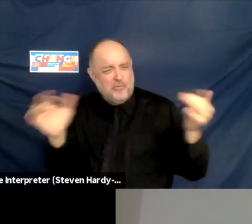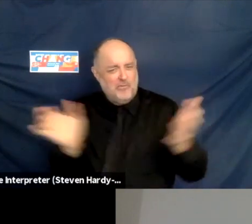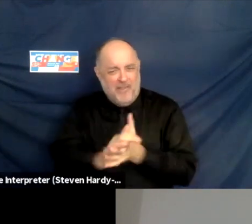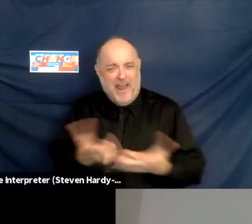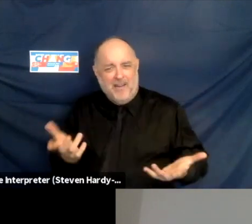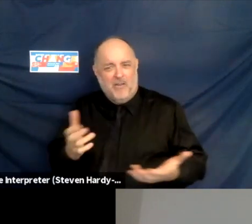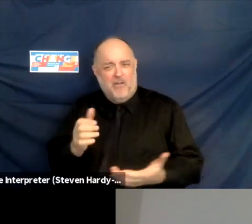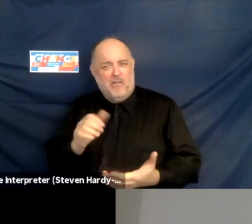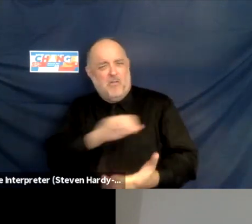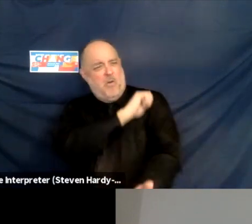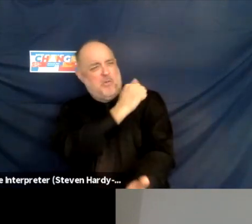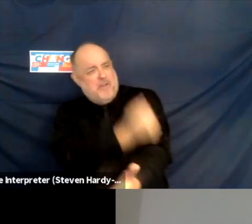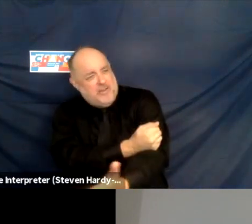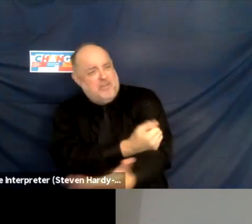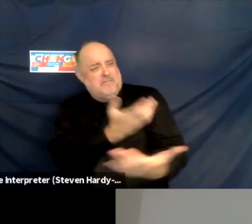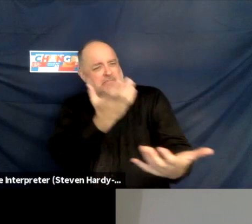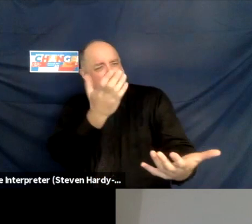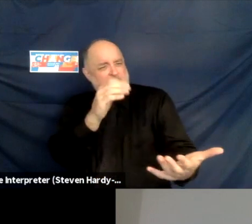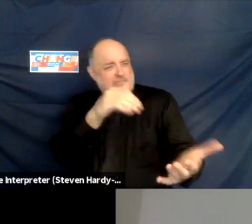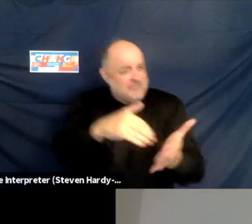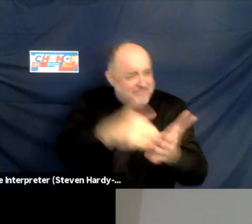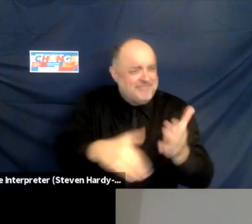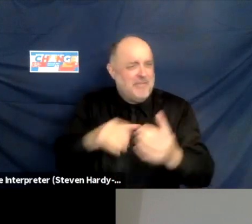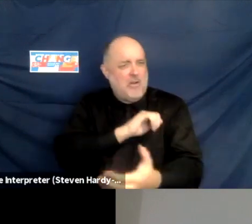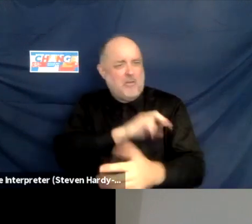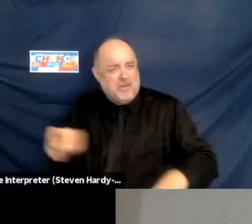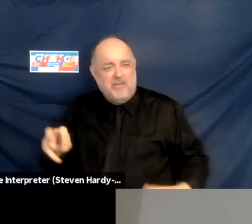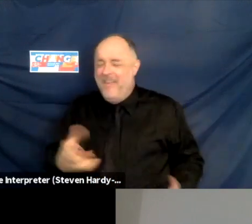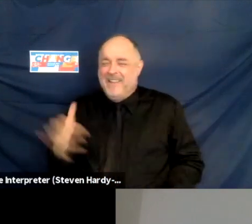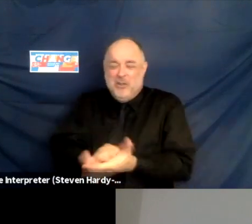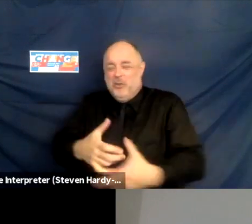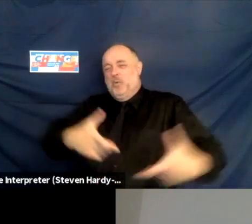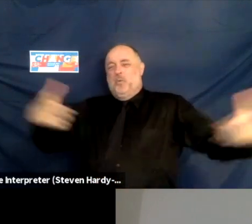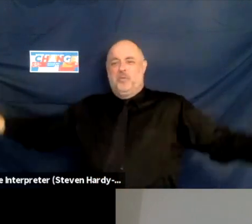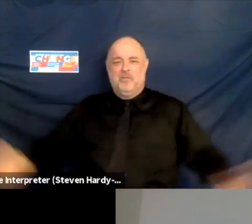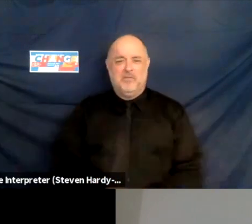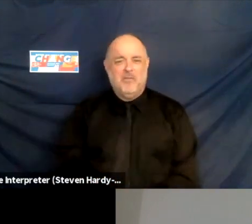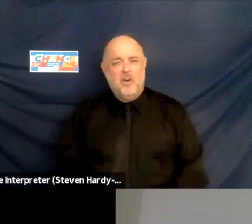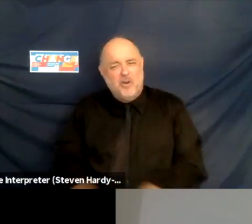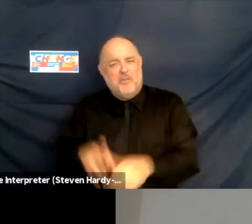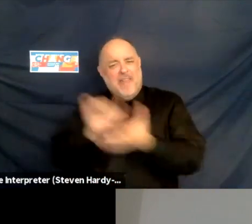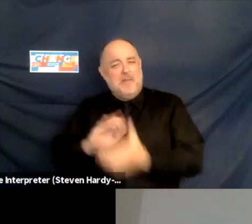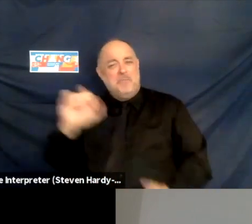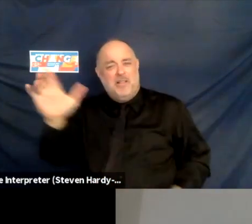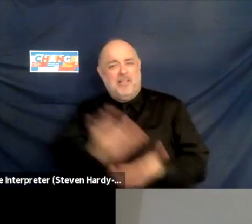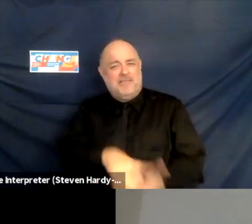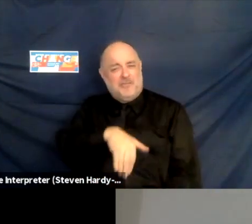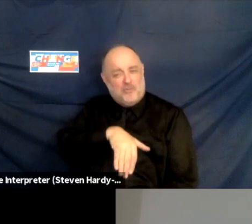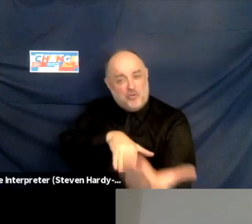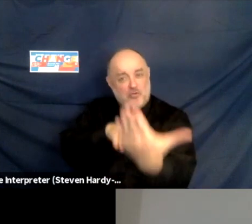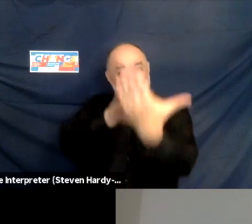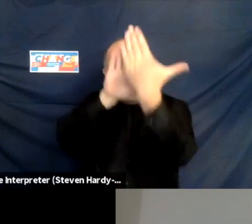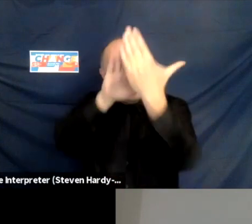also included the first ever program to specifically and directly require states to address bicycling and walking safety.